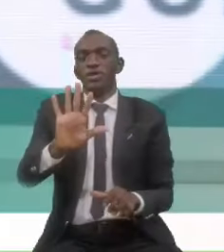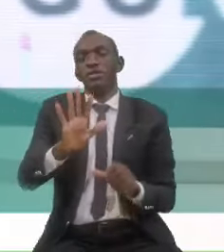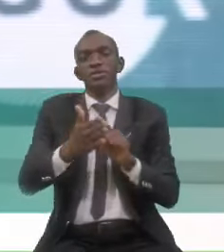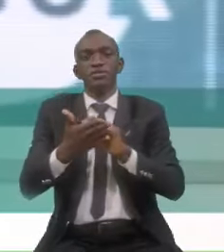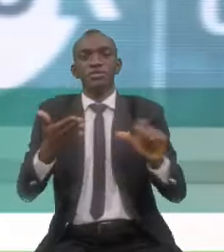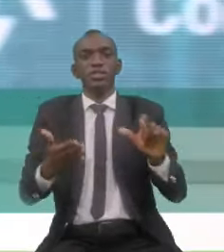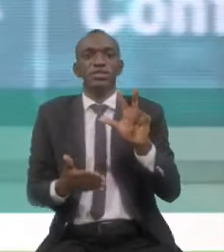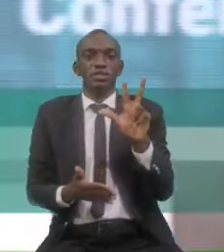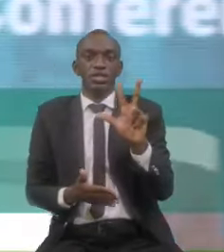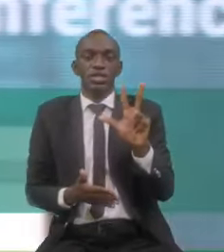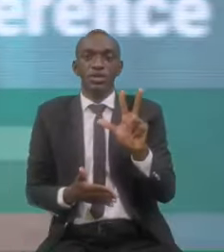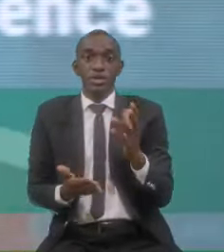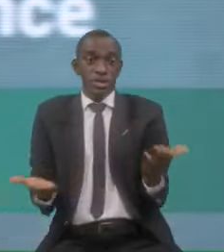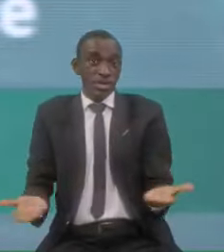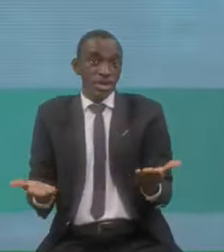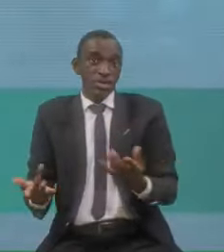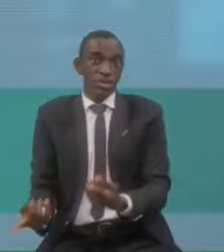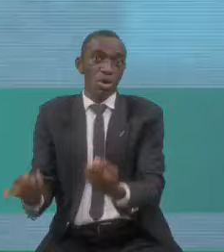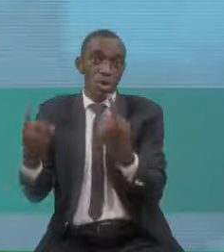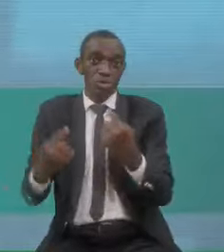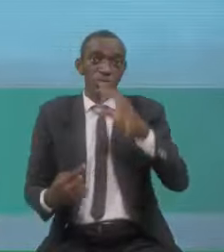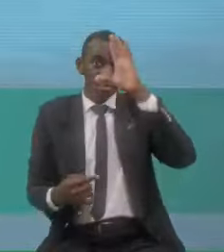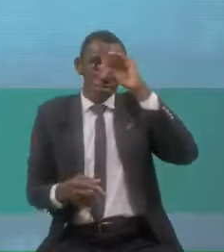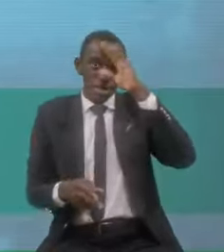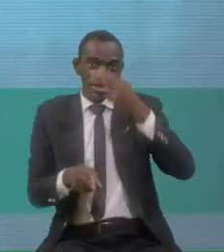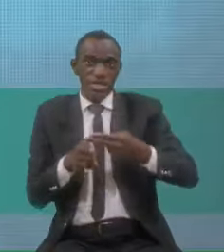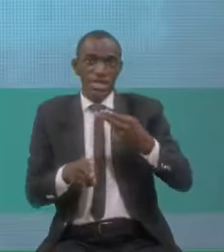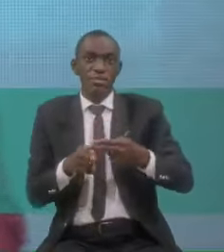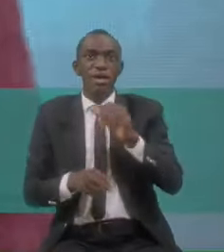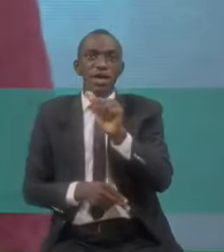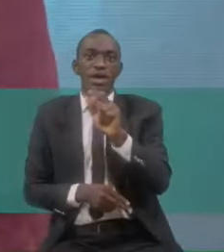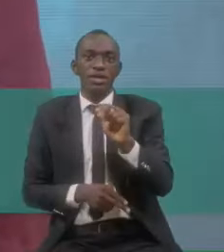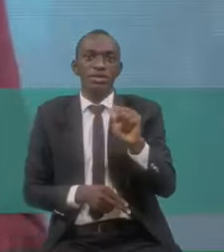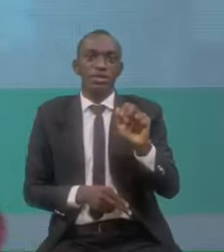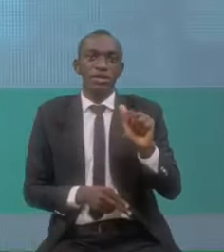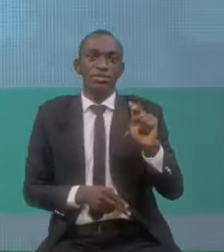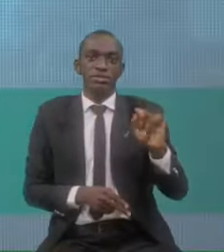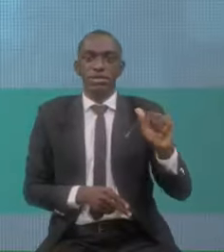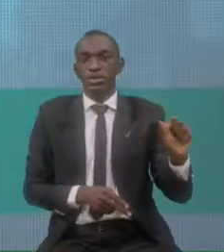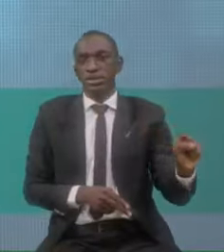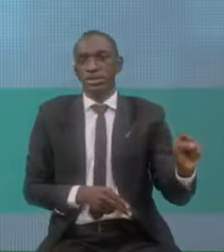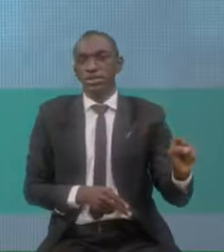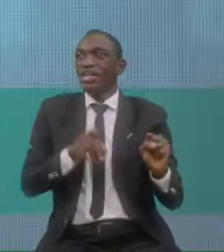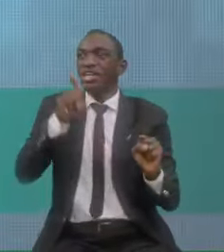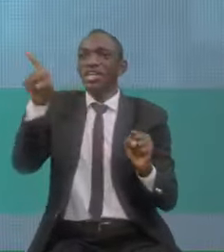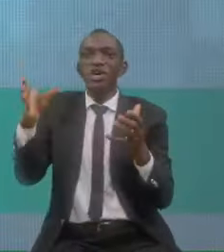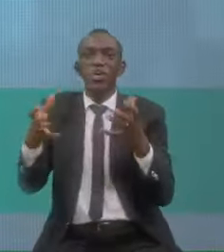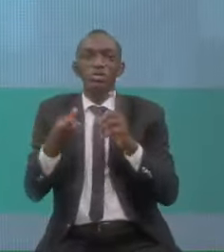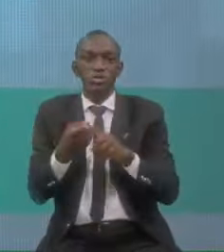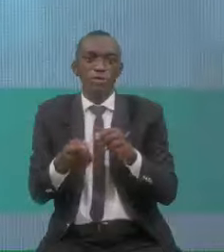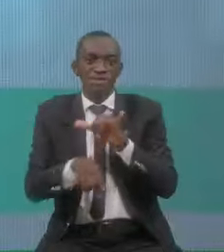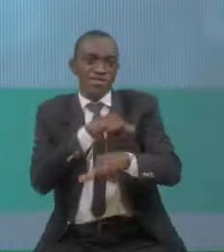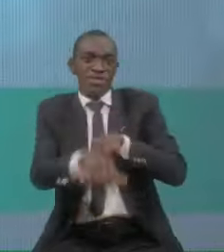comes Ananias, and he wanted to play the trick on Peter the apostle.